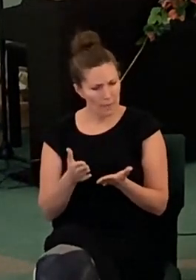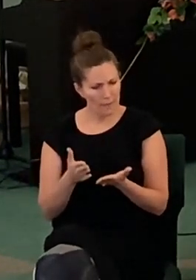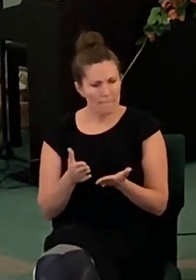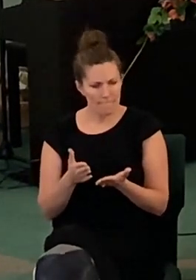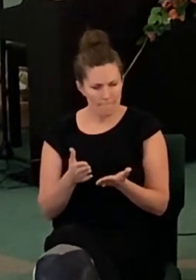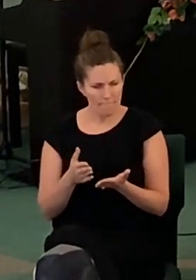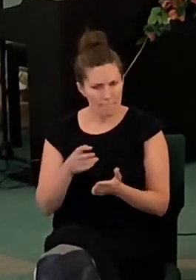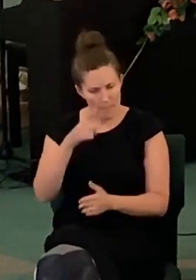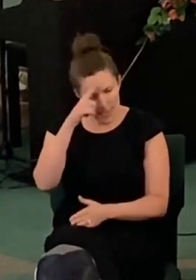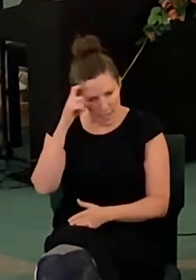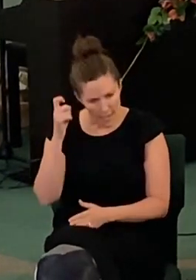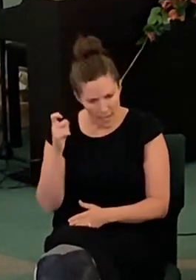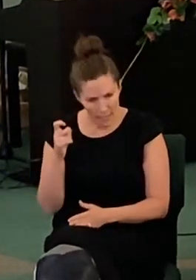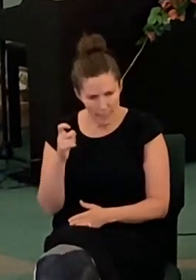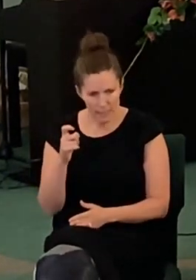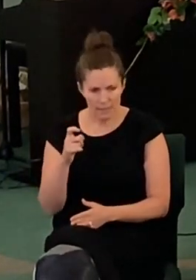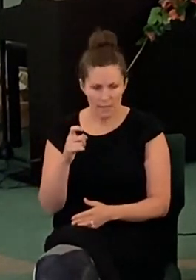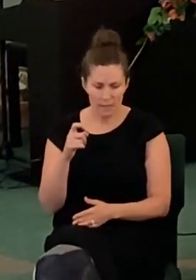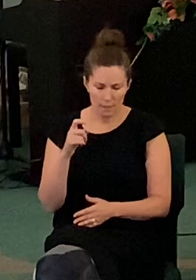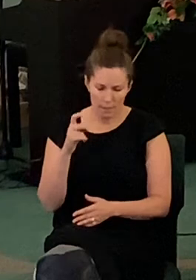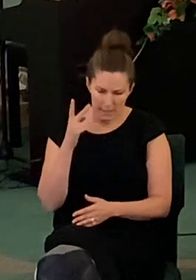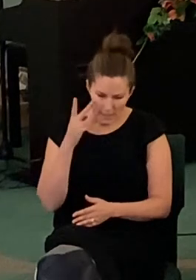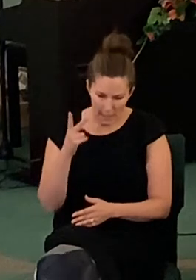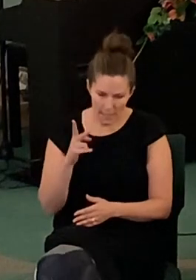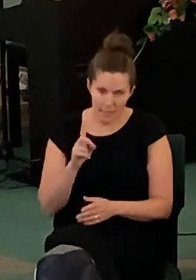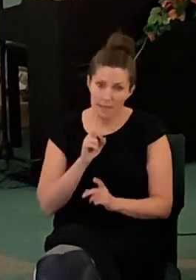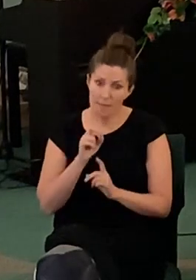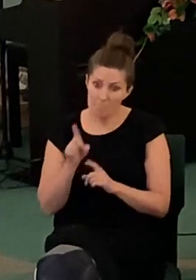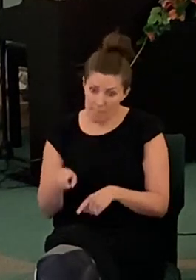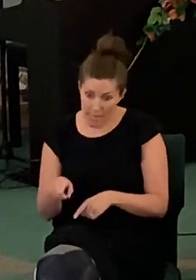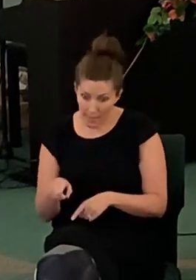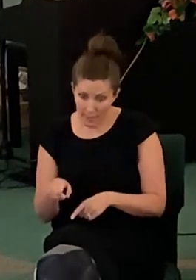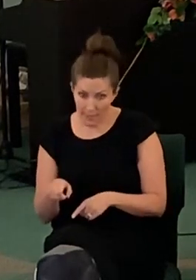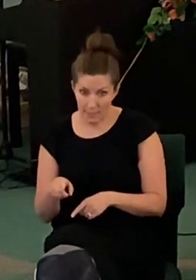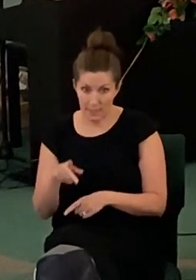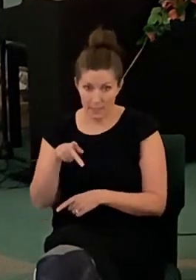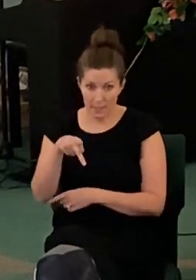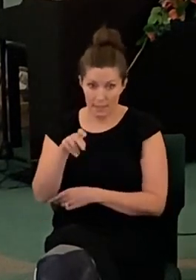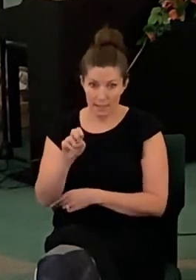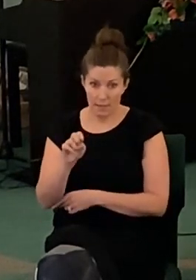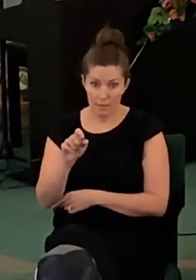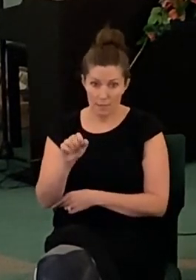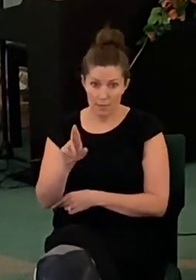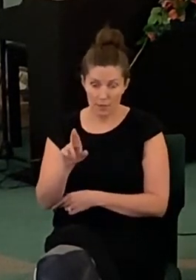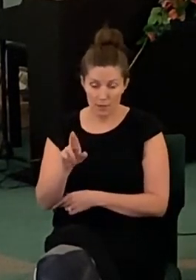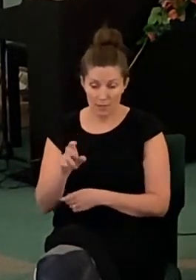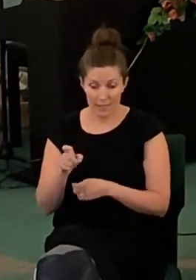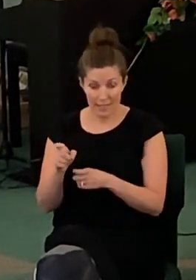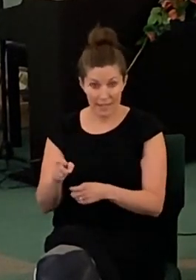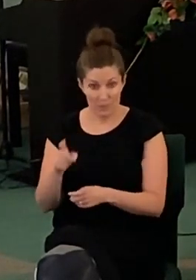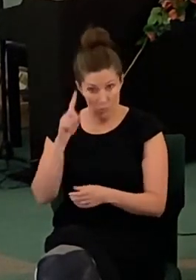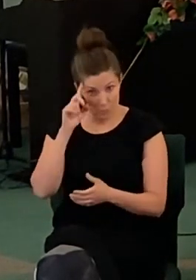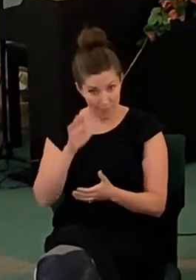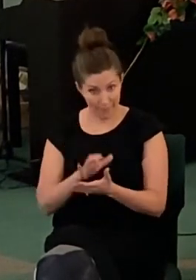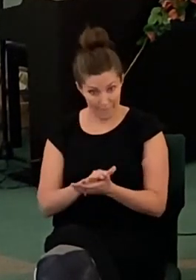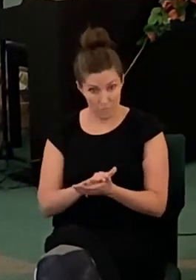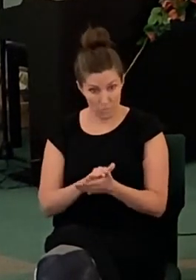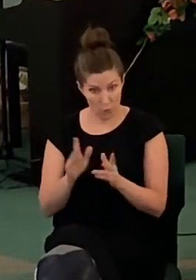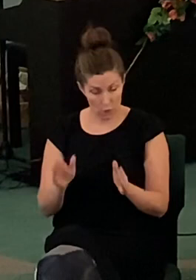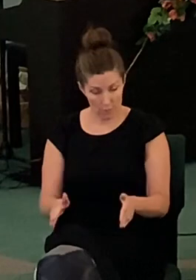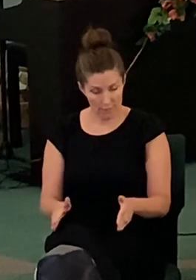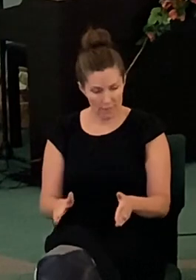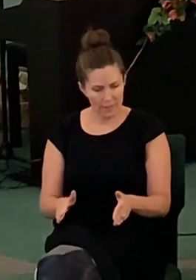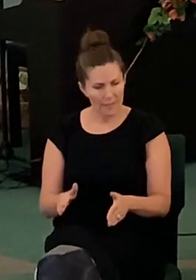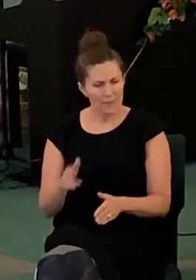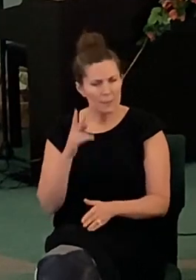but the commands that Peter gives to believers. See, a lot of